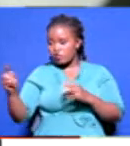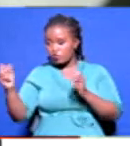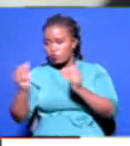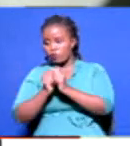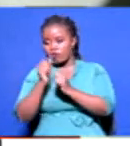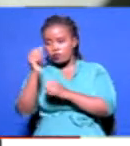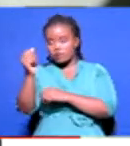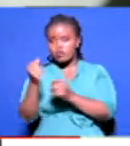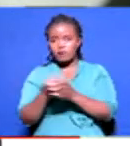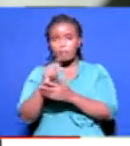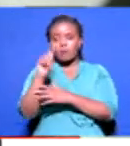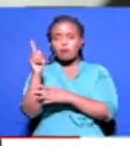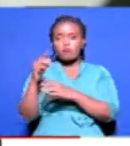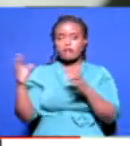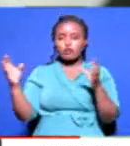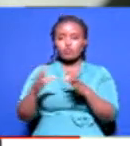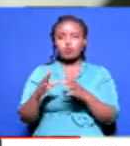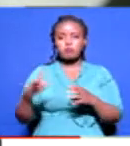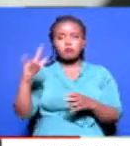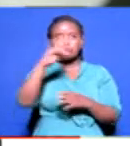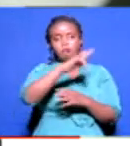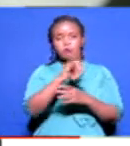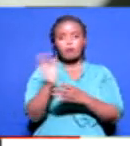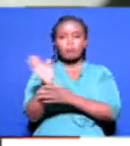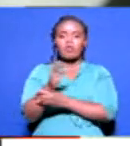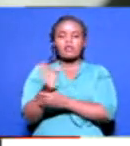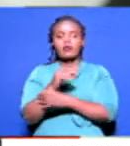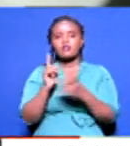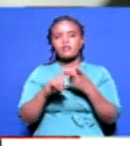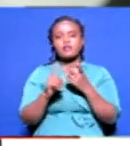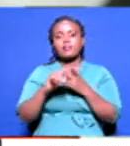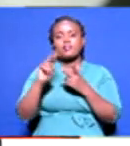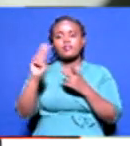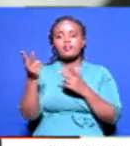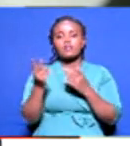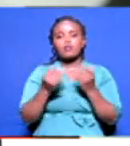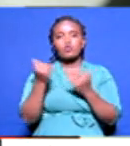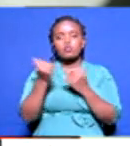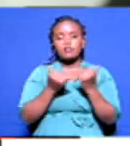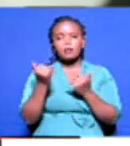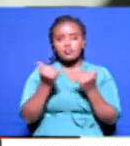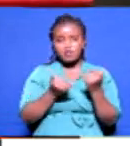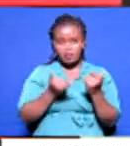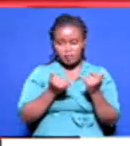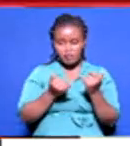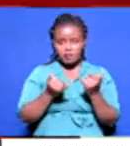leave the country on Thursday, while the second batch will leave on Saturday ahead of the Global Showpiece.